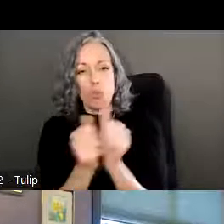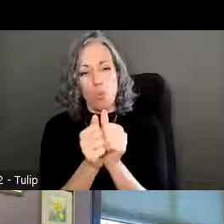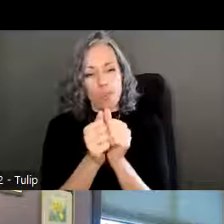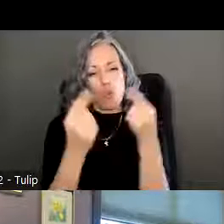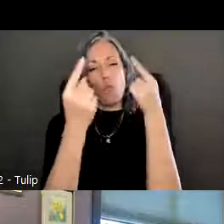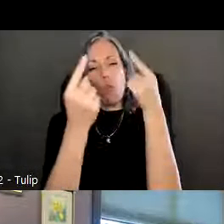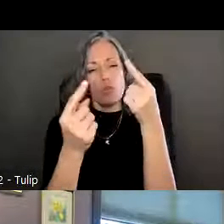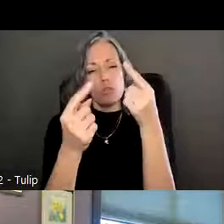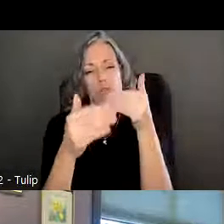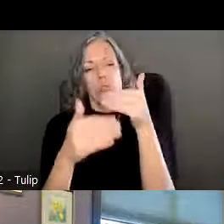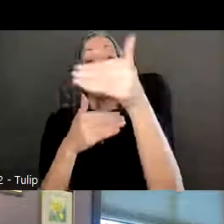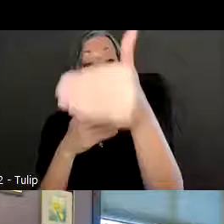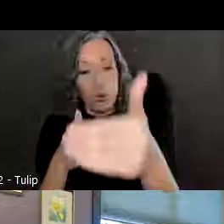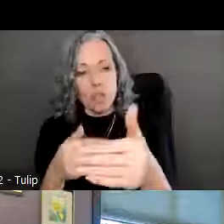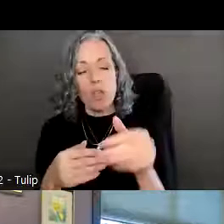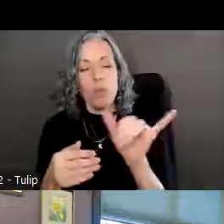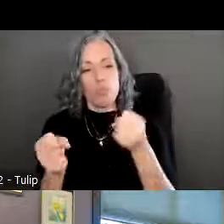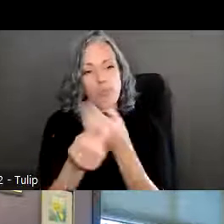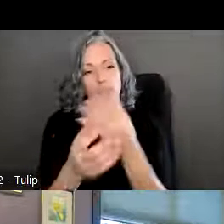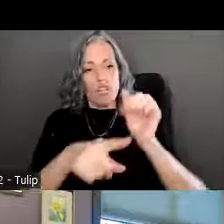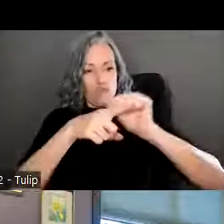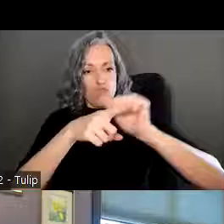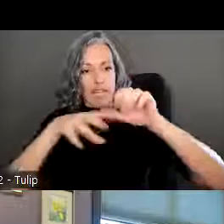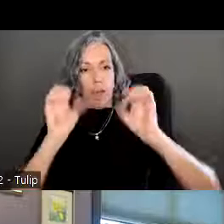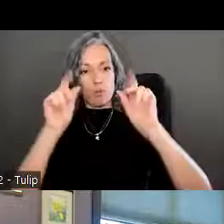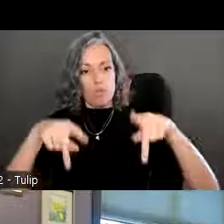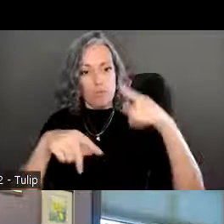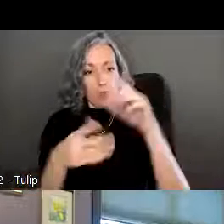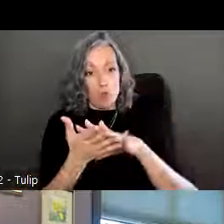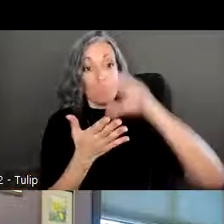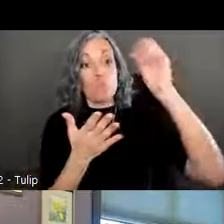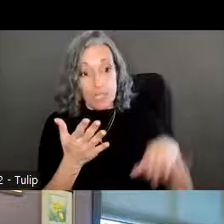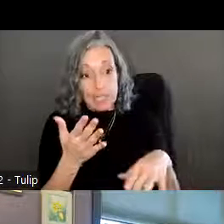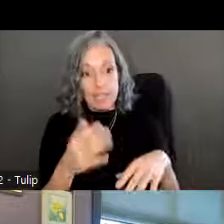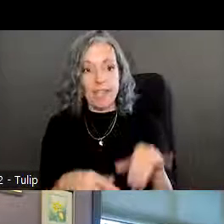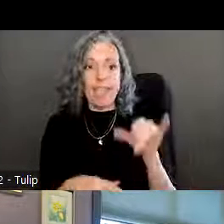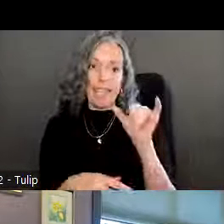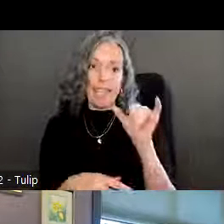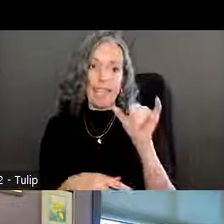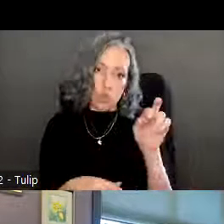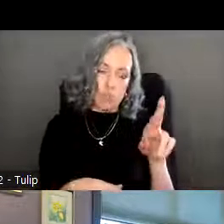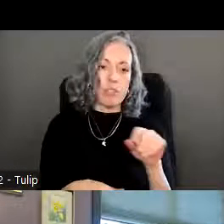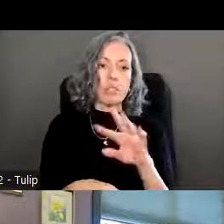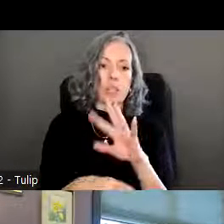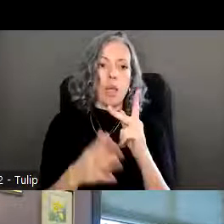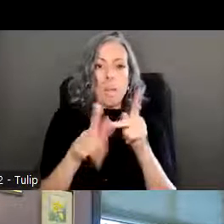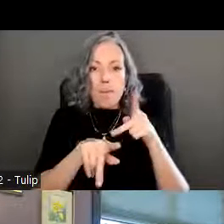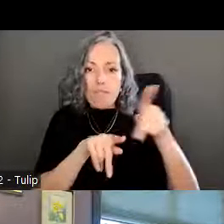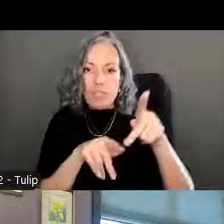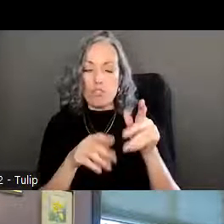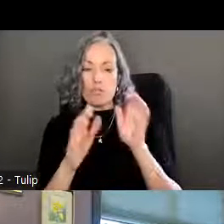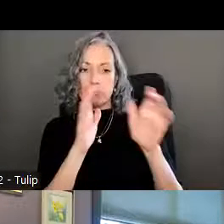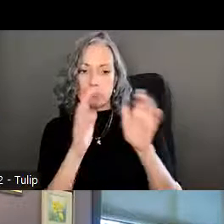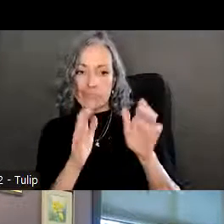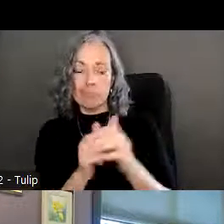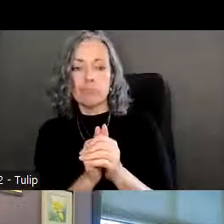initiatives that are moving forward, we also provide training opportunities for students. So interns, we do professional consultations and